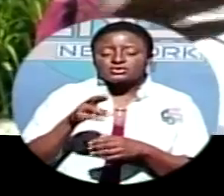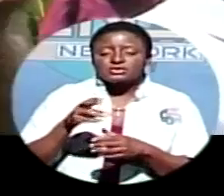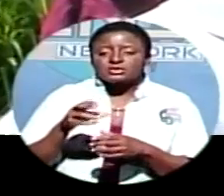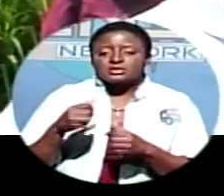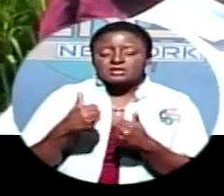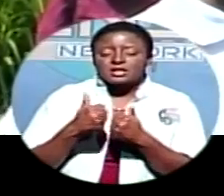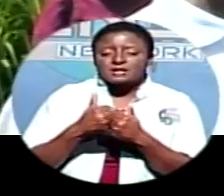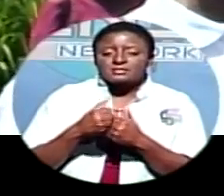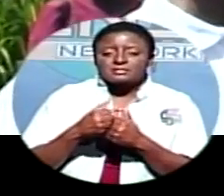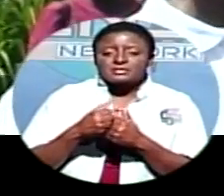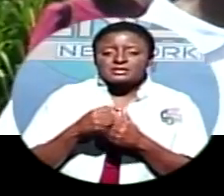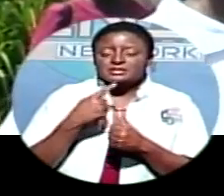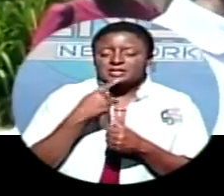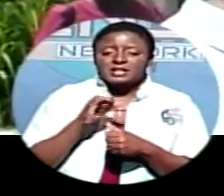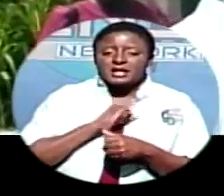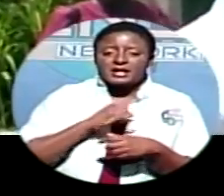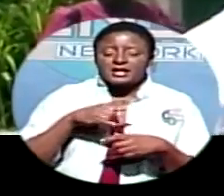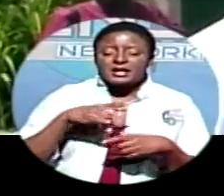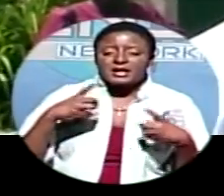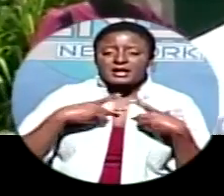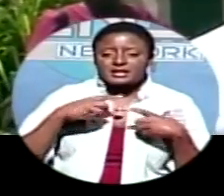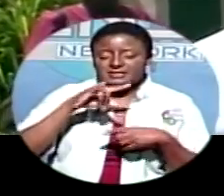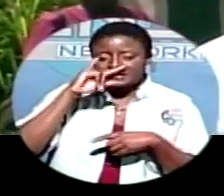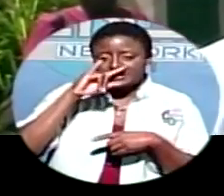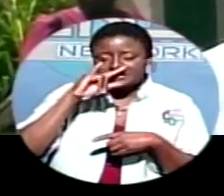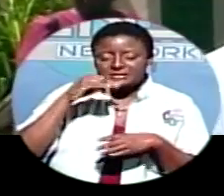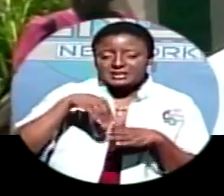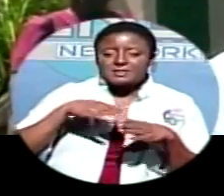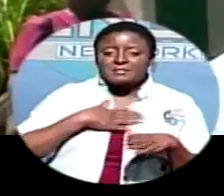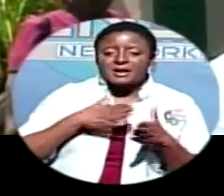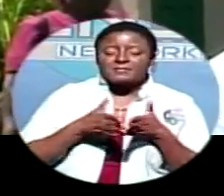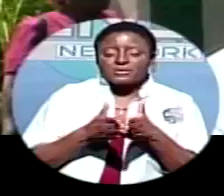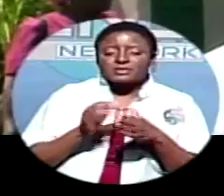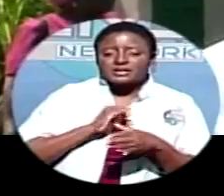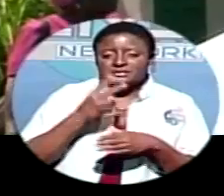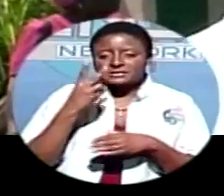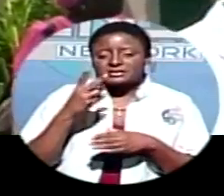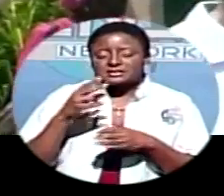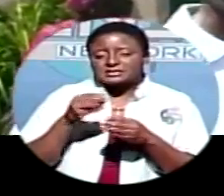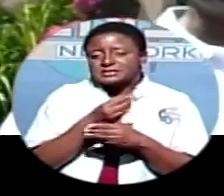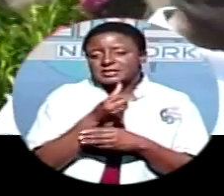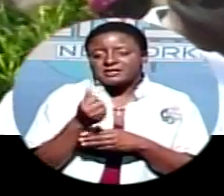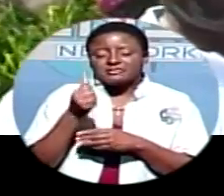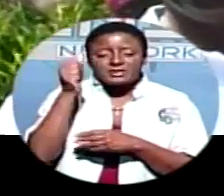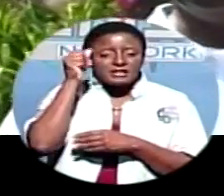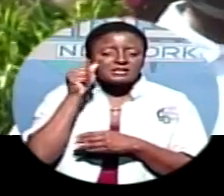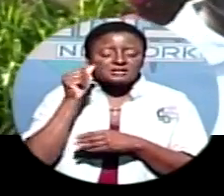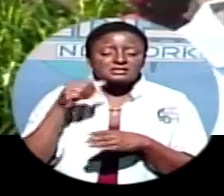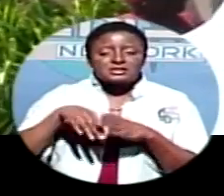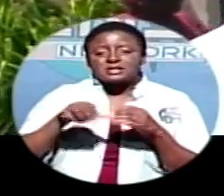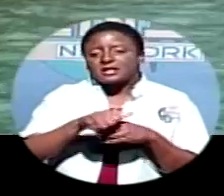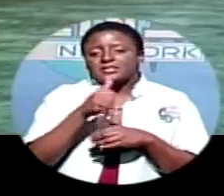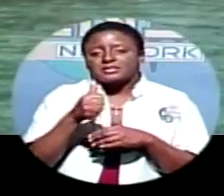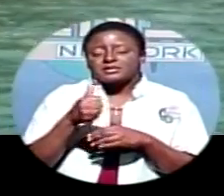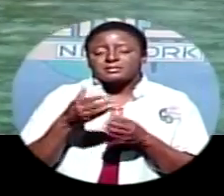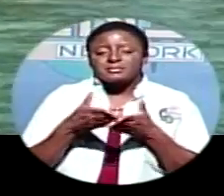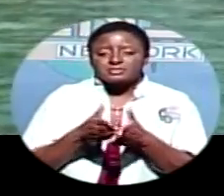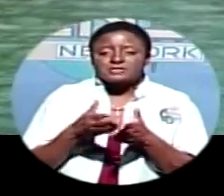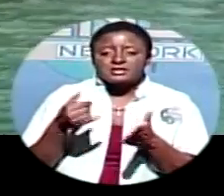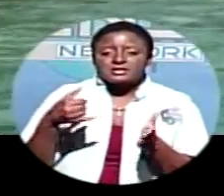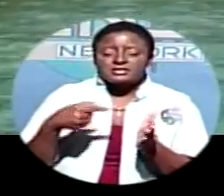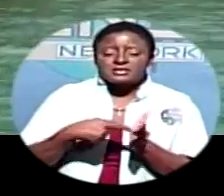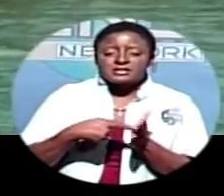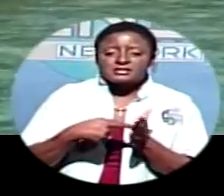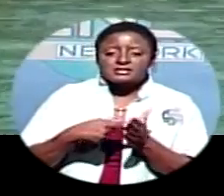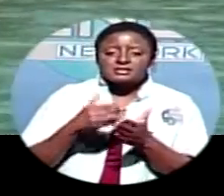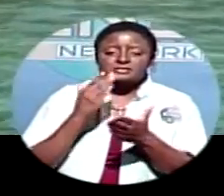several adults in the other boat, and they perhaps are holding the tiller. So this, you know, cuts back on all the problems we've had. Now,